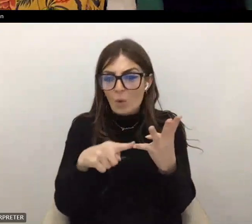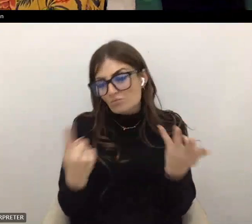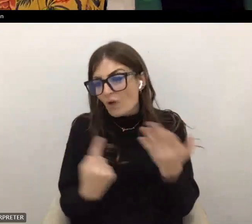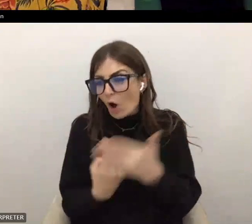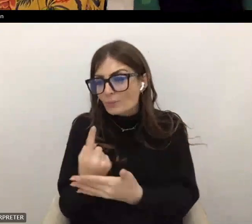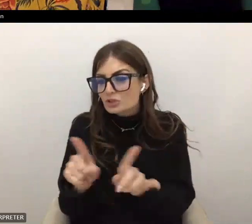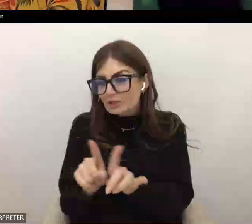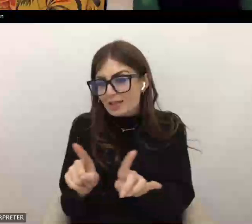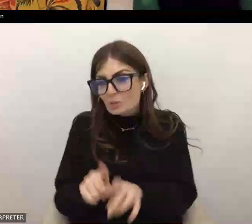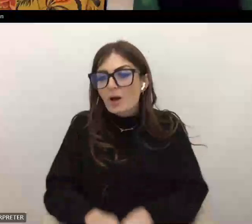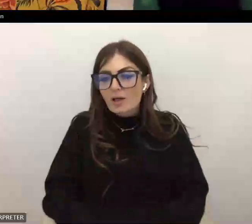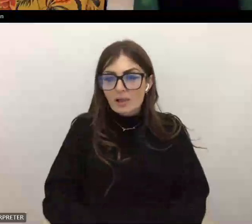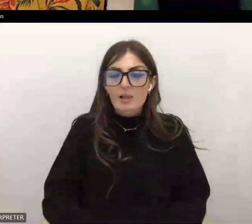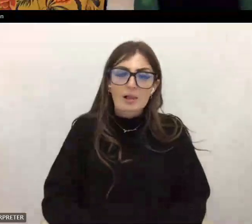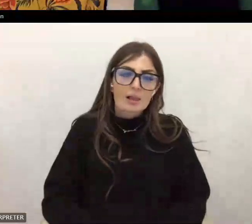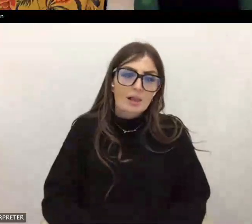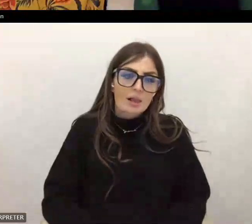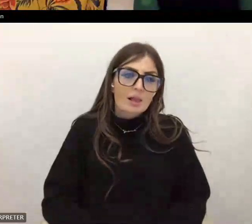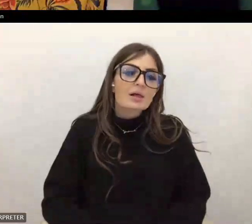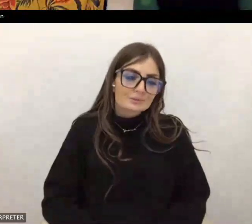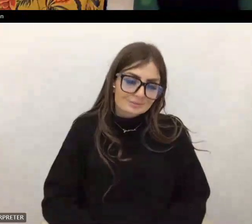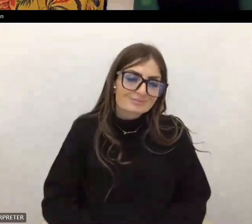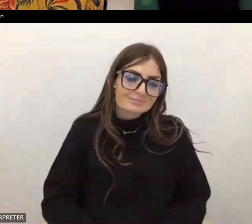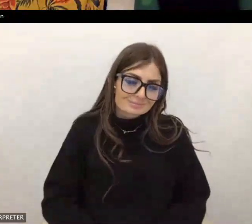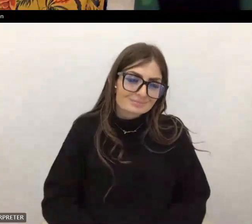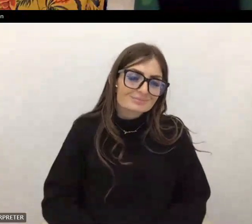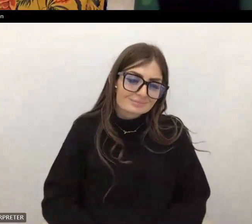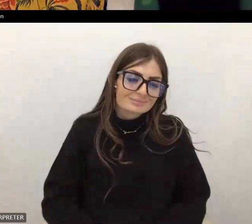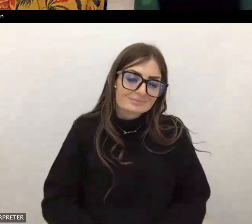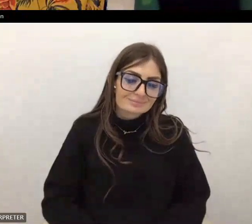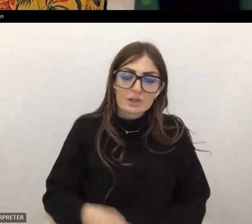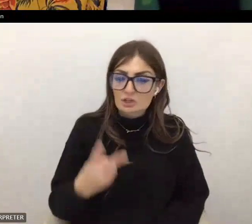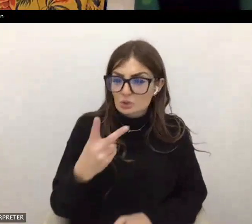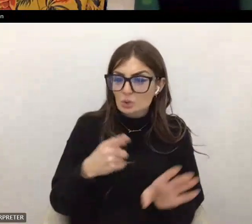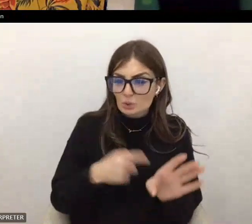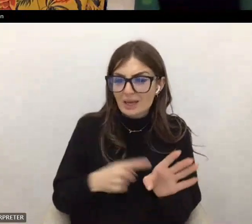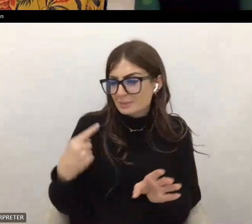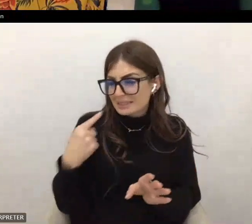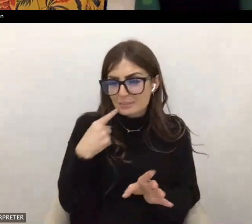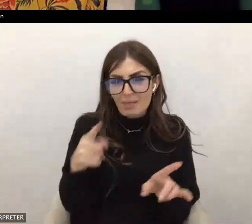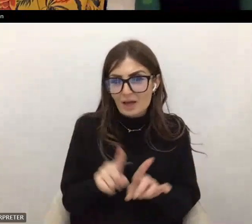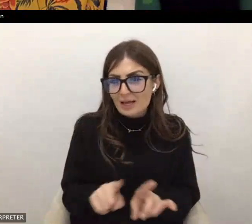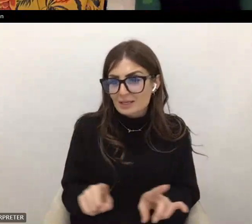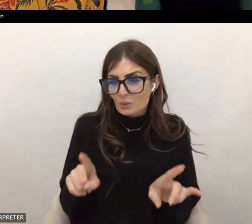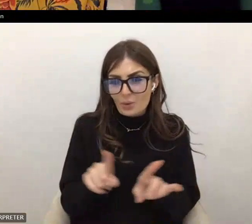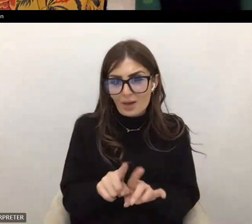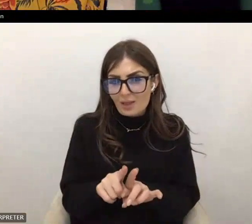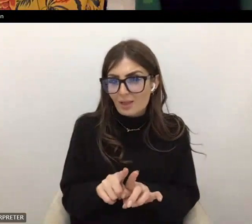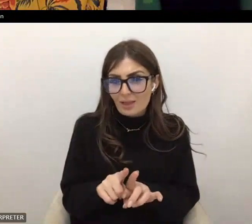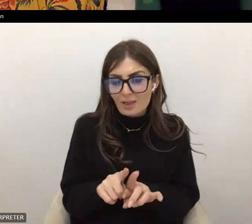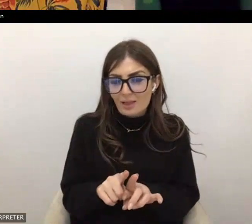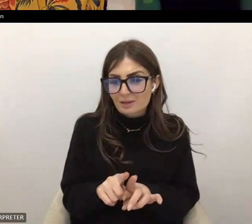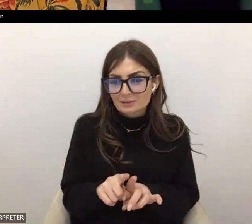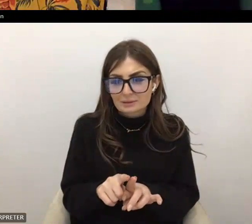in particular, they could look at. And the 2-year has been simplified to